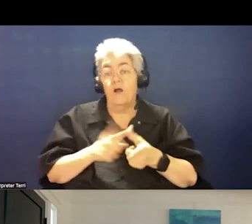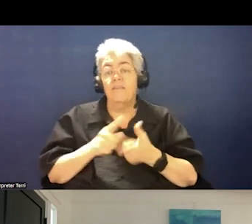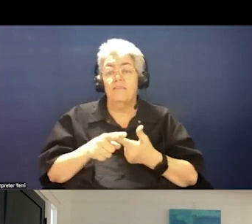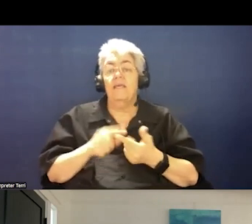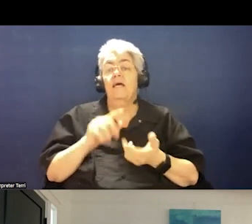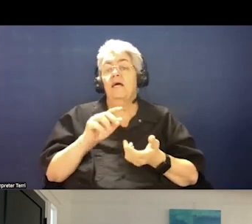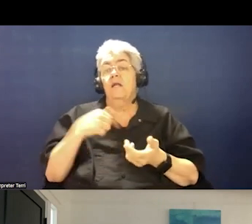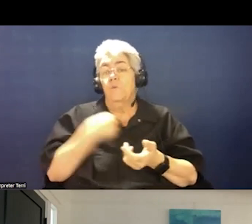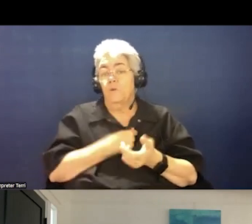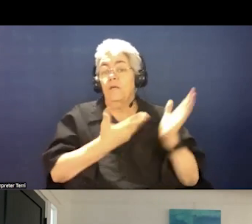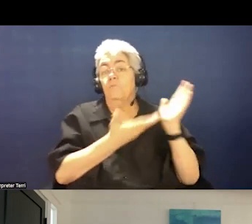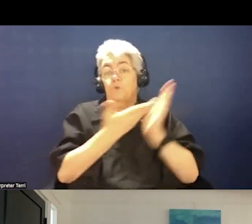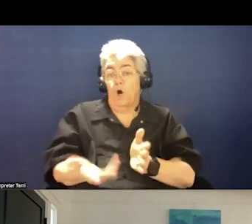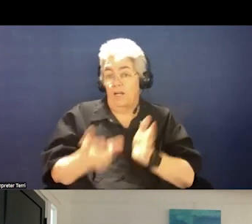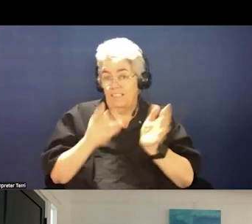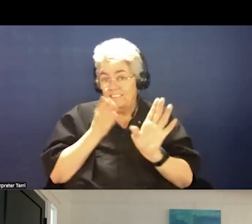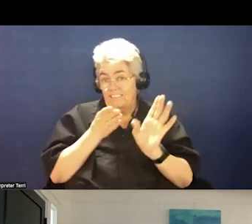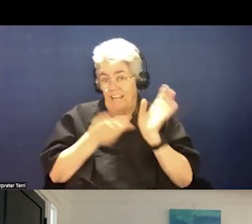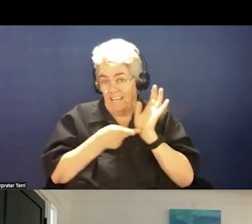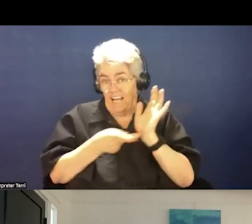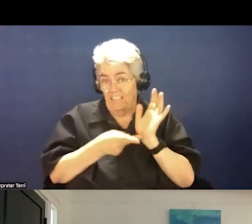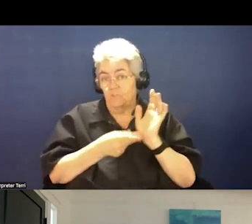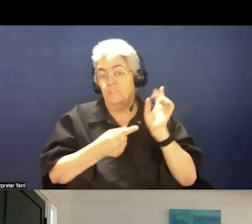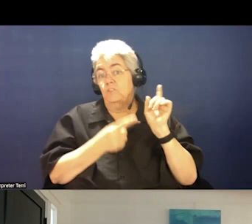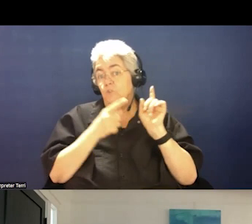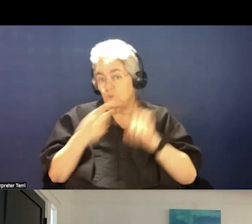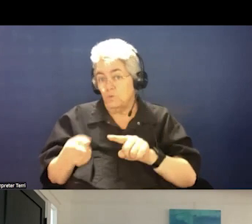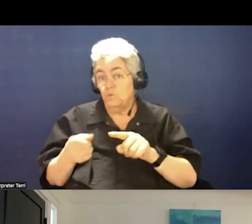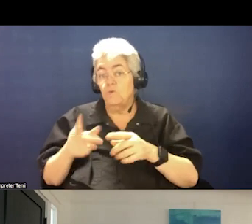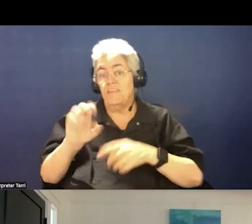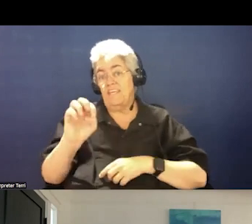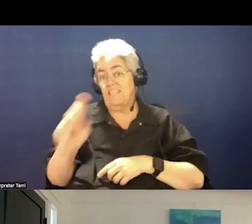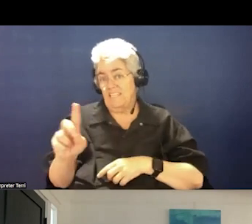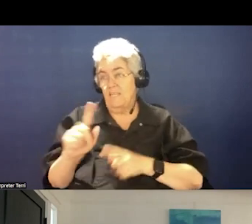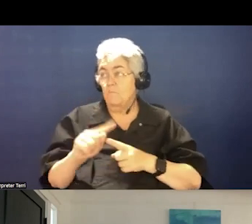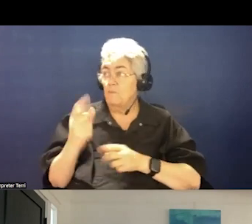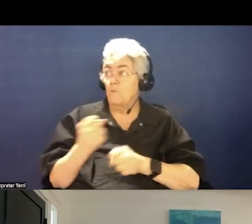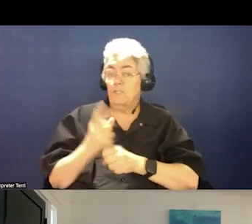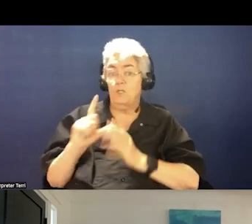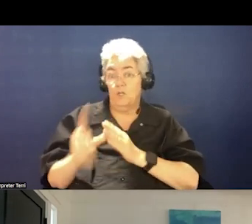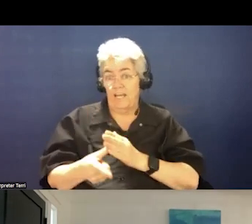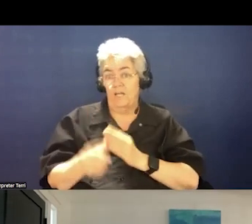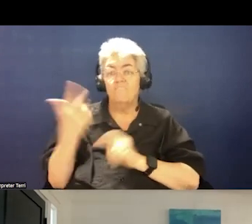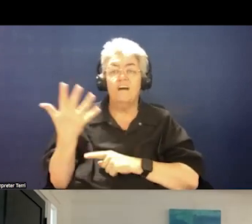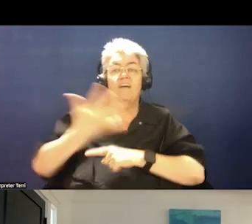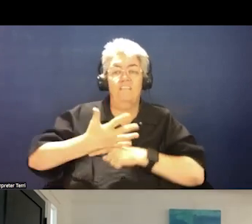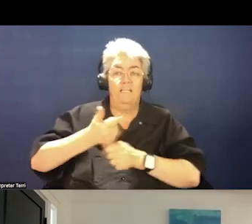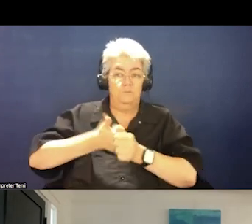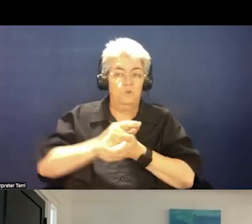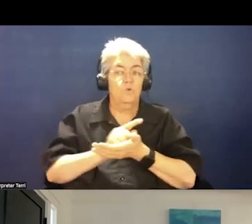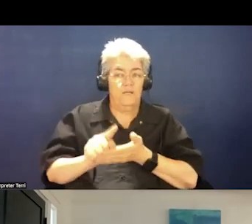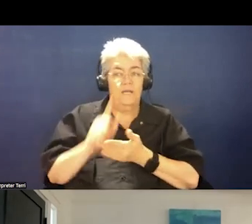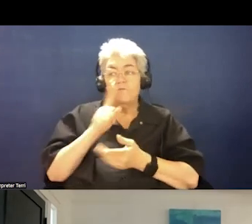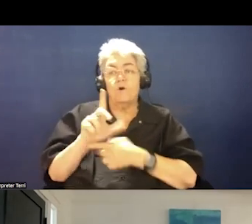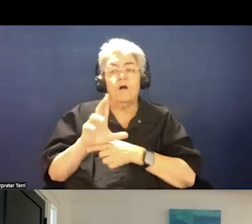actually bringing the psychiatrists and our staff onto the floor of the ED about a year later, 5 days a week to actually do